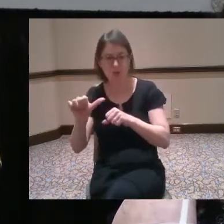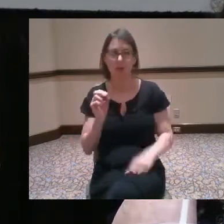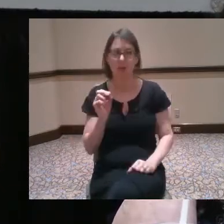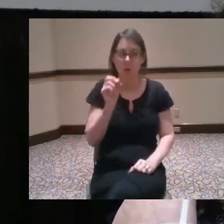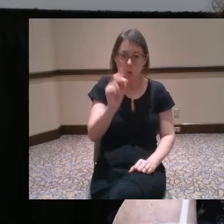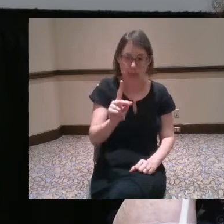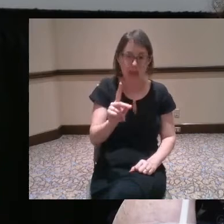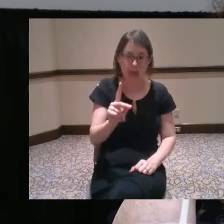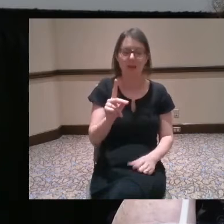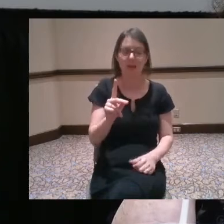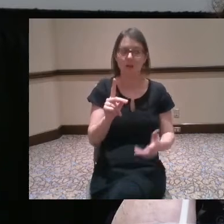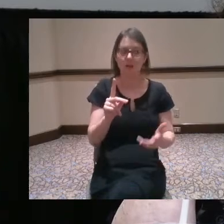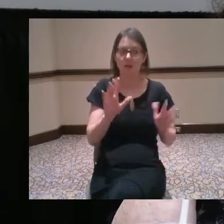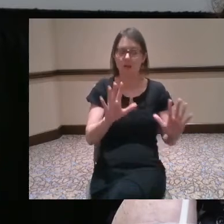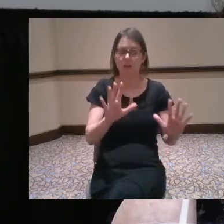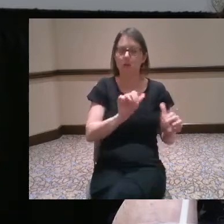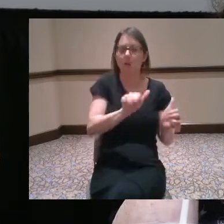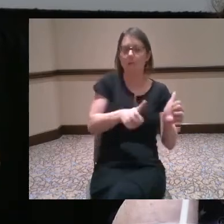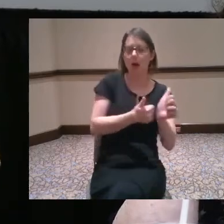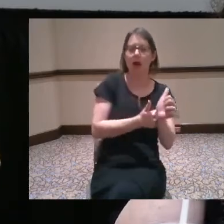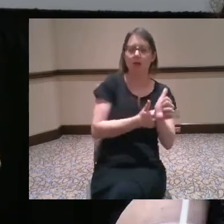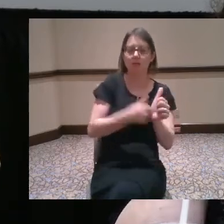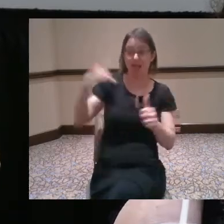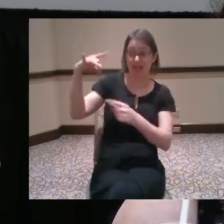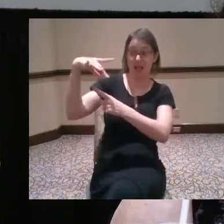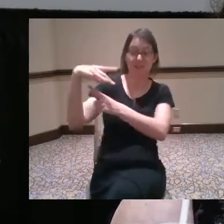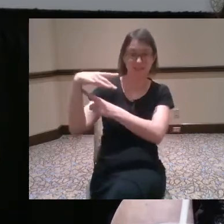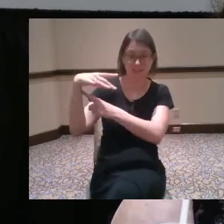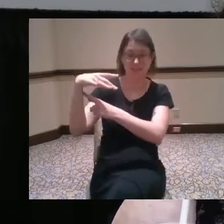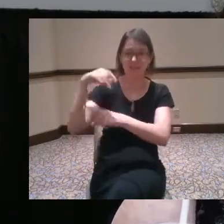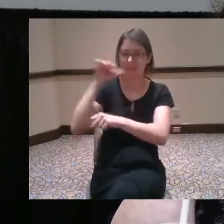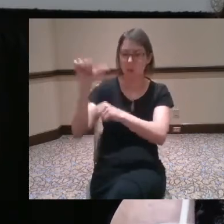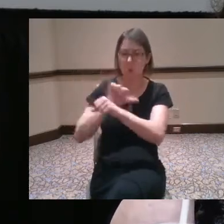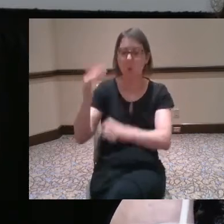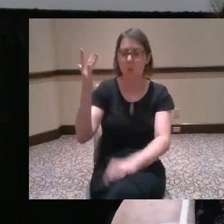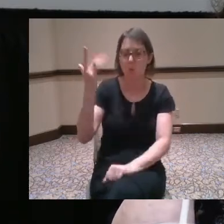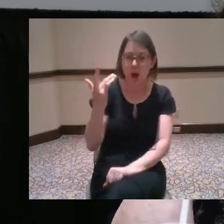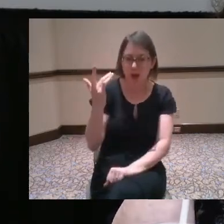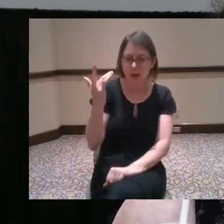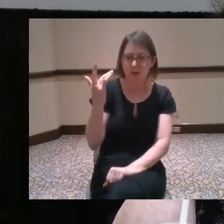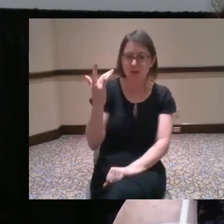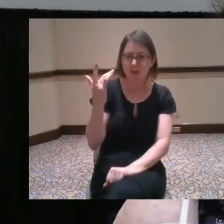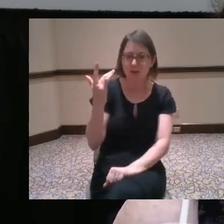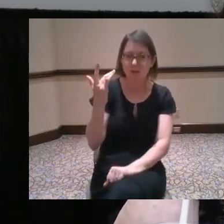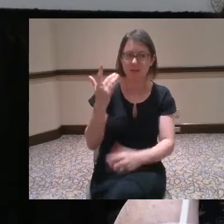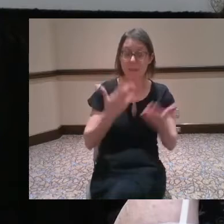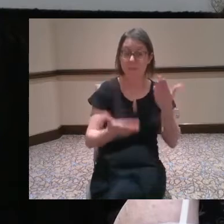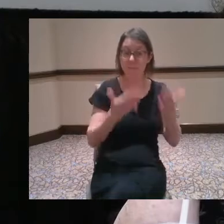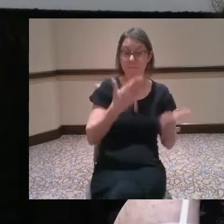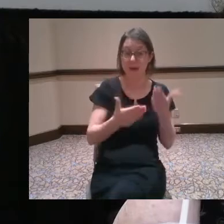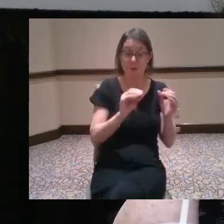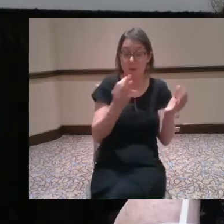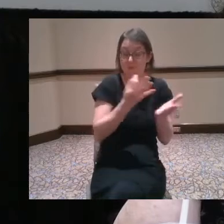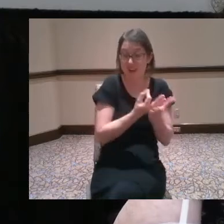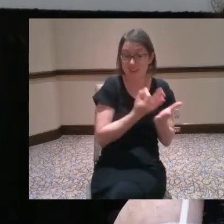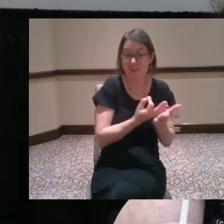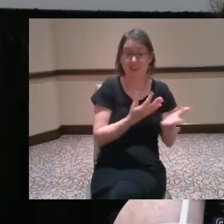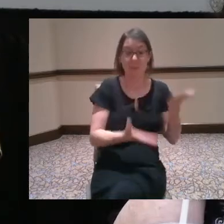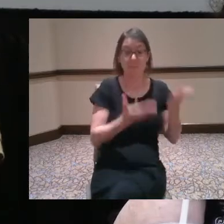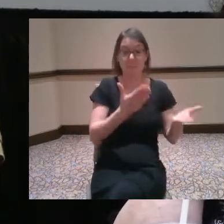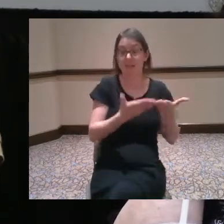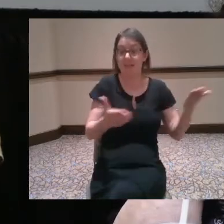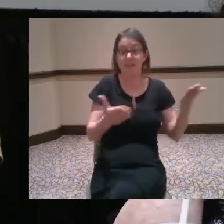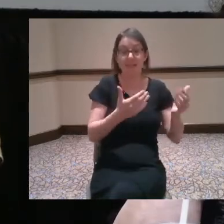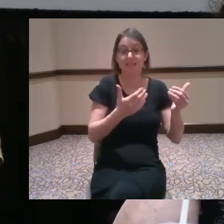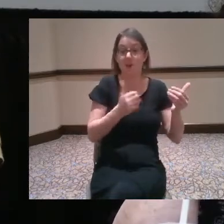are getting the resources that they need to make sure that the lights work and that they're up to date? No. And therefore, this production is going to get a